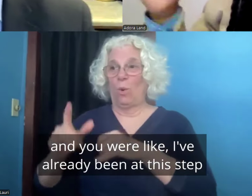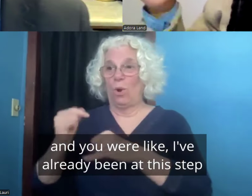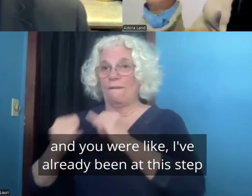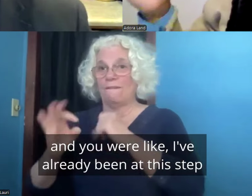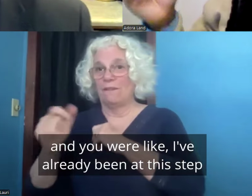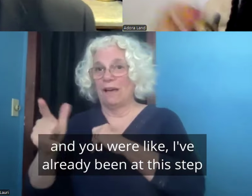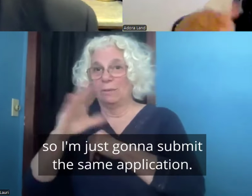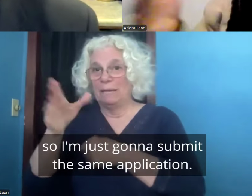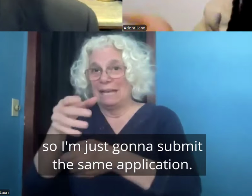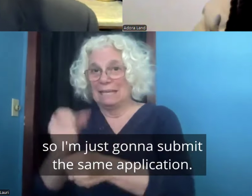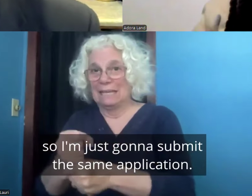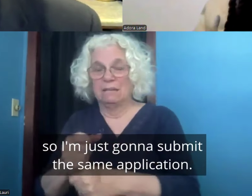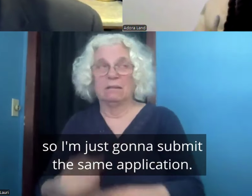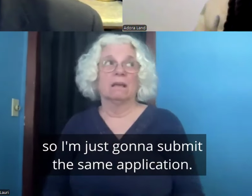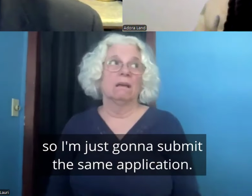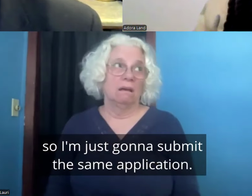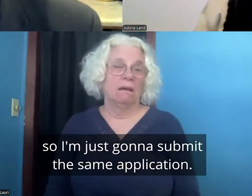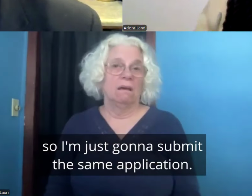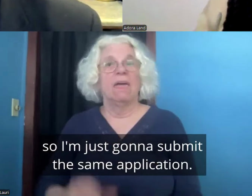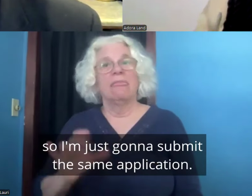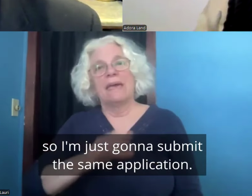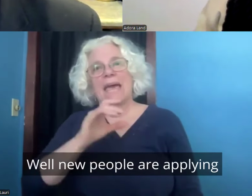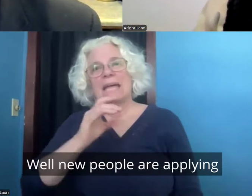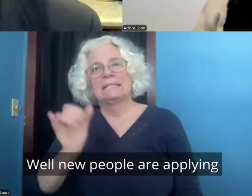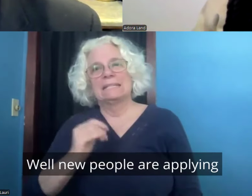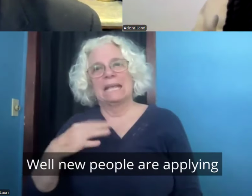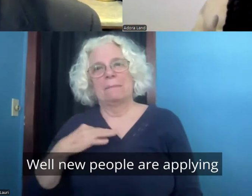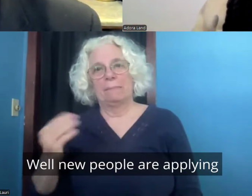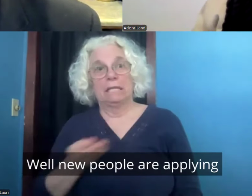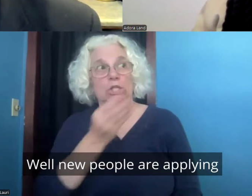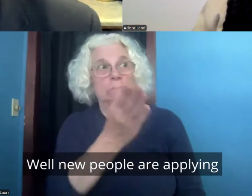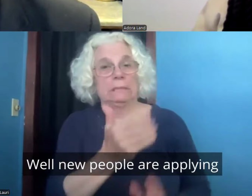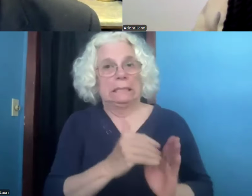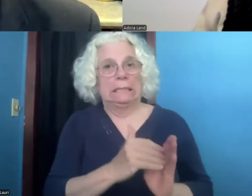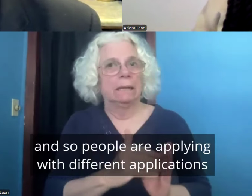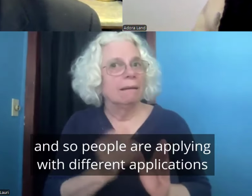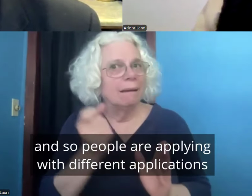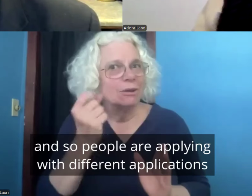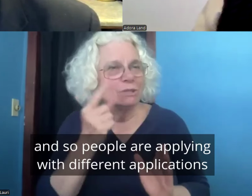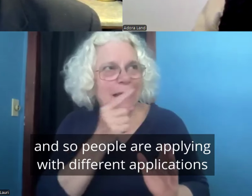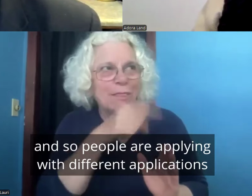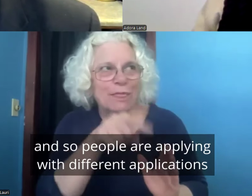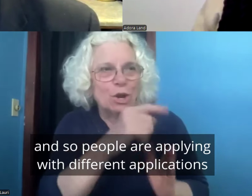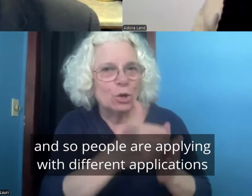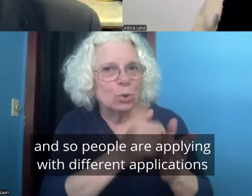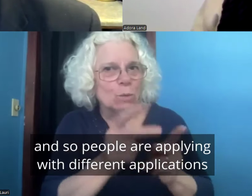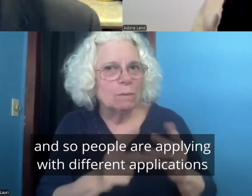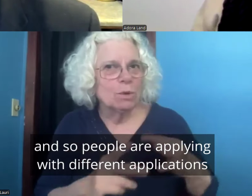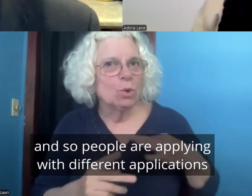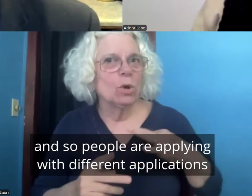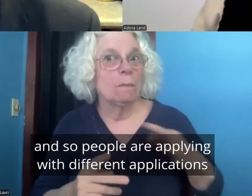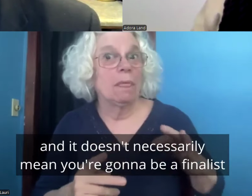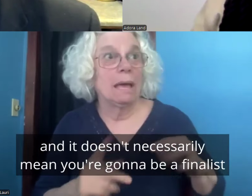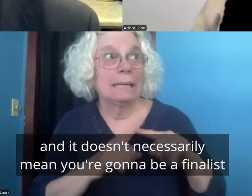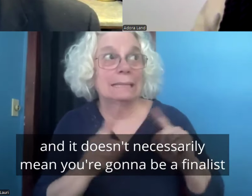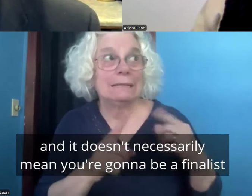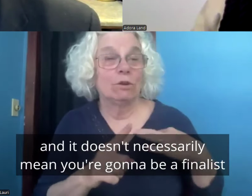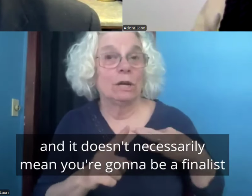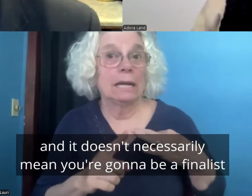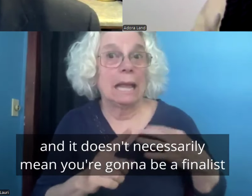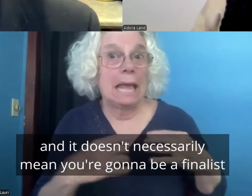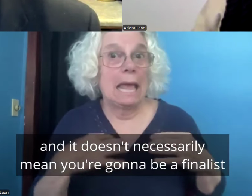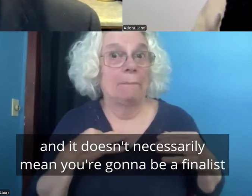already been at this step, so I'm just going to submit the same application. Well, new people are applying, and so people are applying with different applications, and it